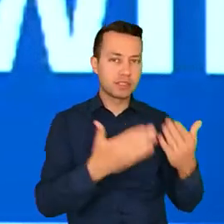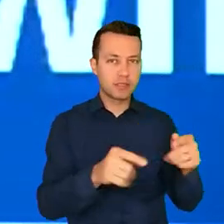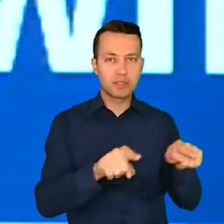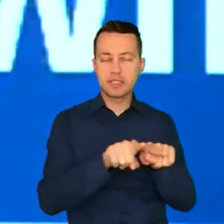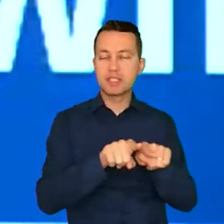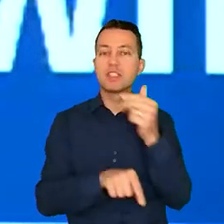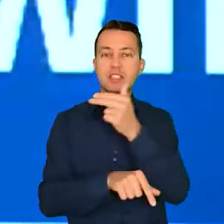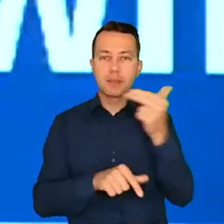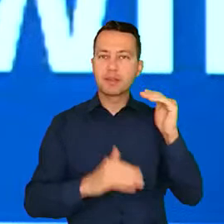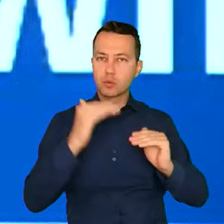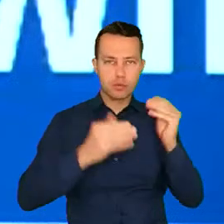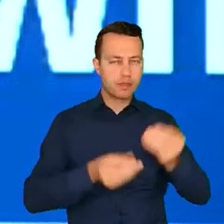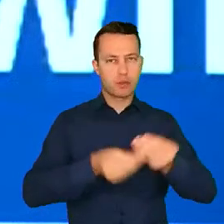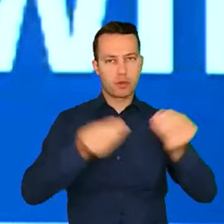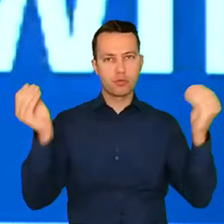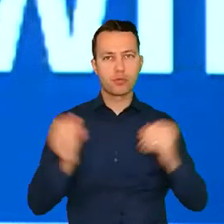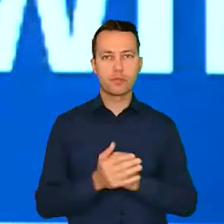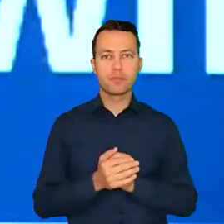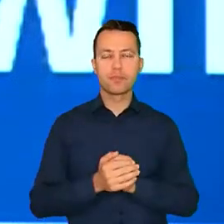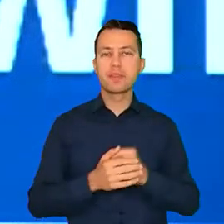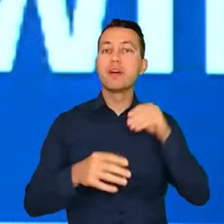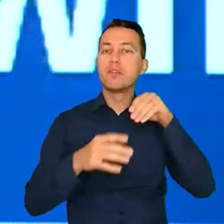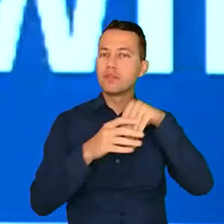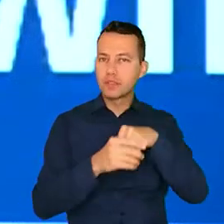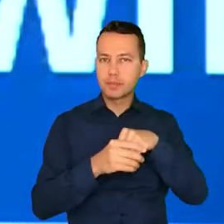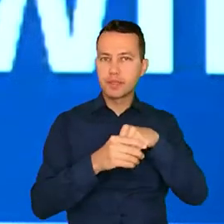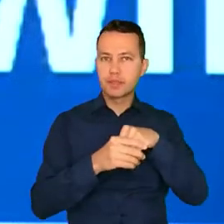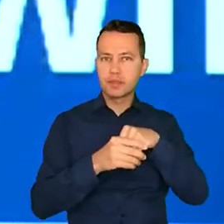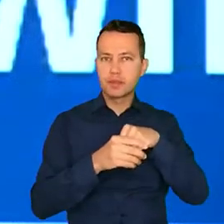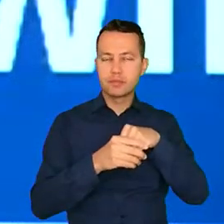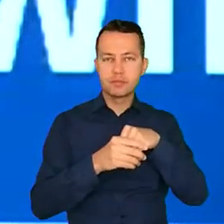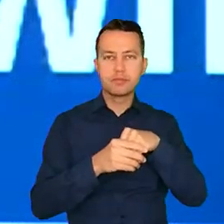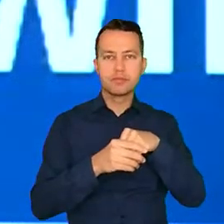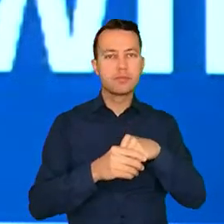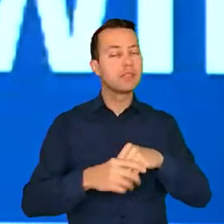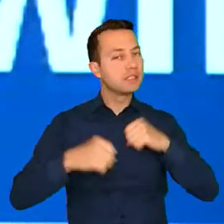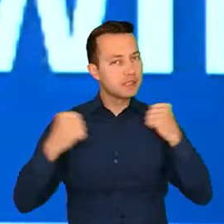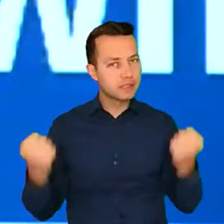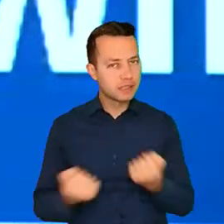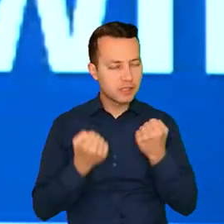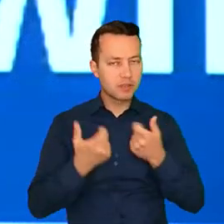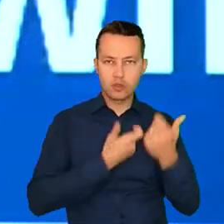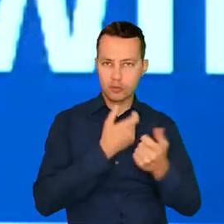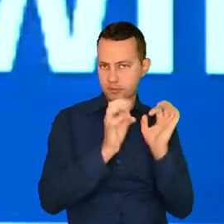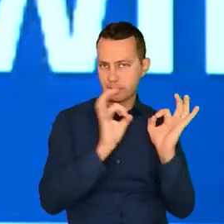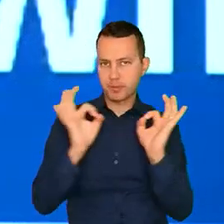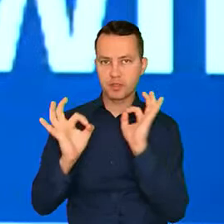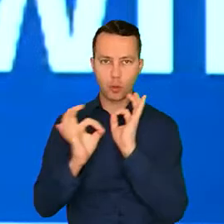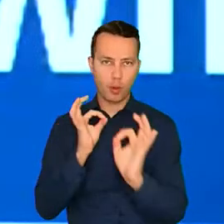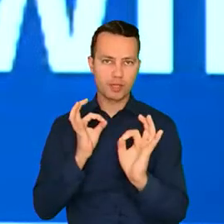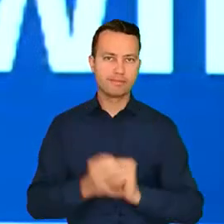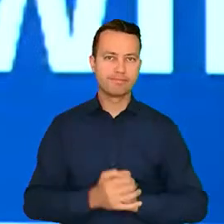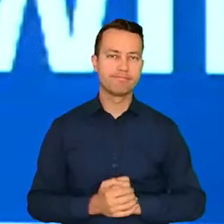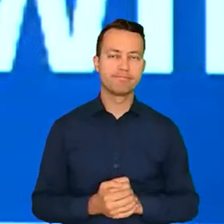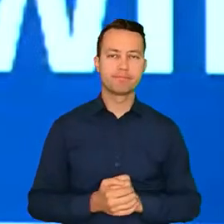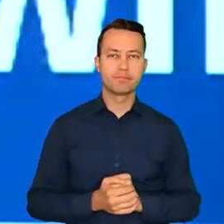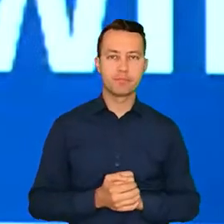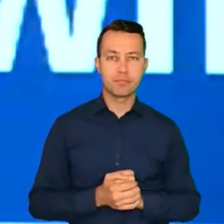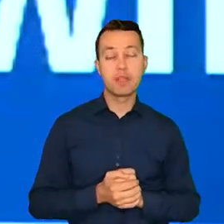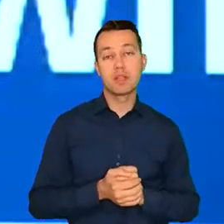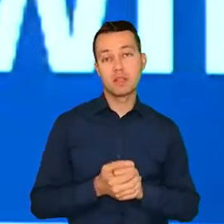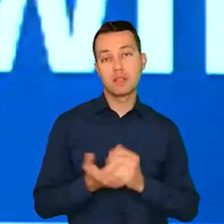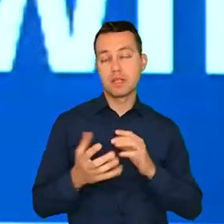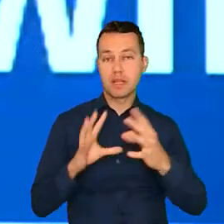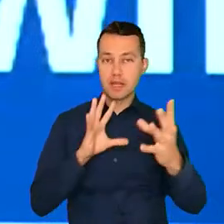Corporate Sustainability Reporting Directive, that also covers the due diligence related issues.